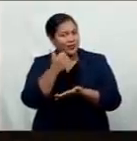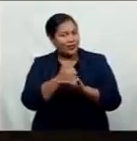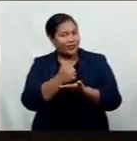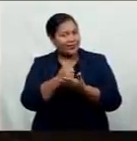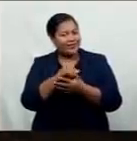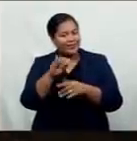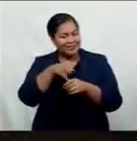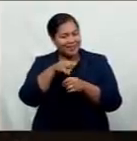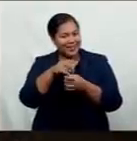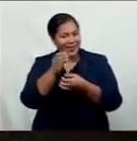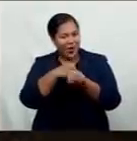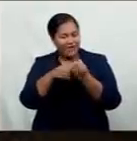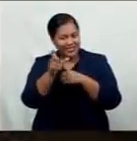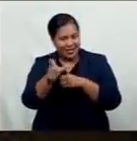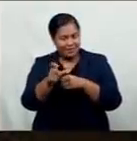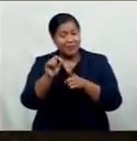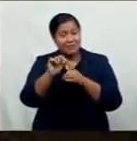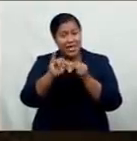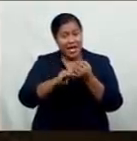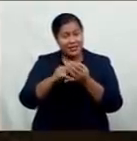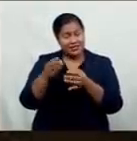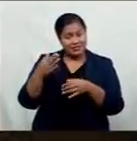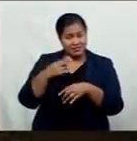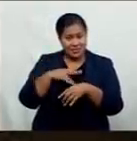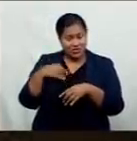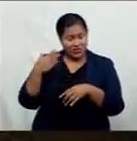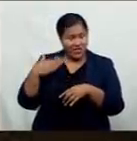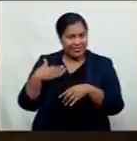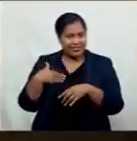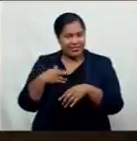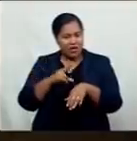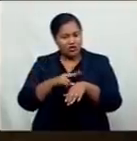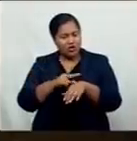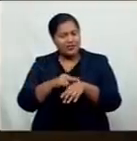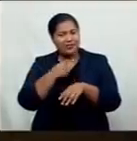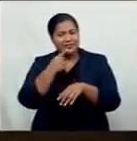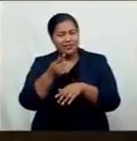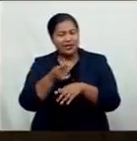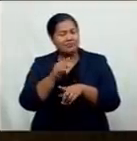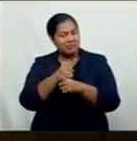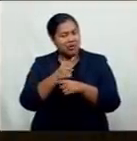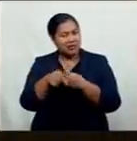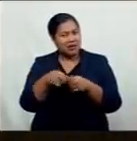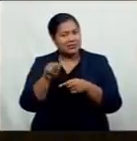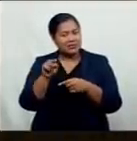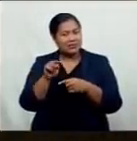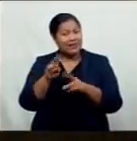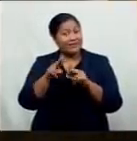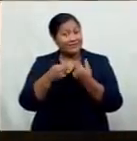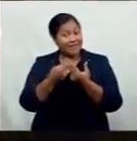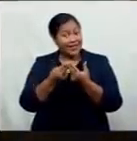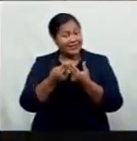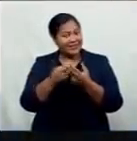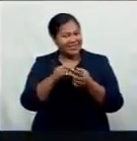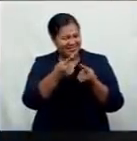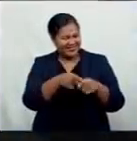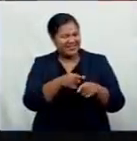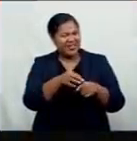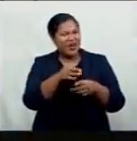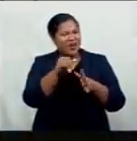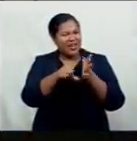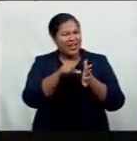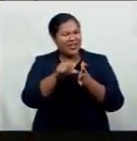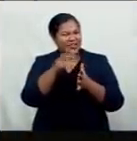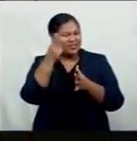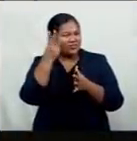medical officer. Permanent Secretary for the Ministry of Health, Dr. James Fong, also highlighted that the family of the deceased had confirmed that